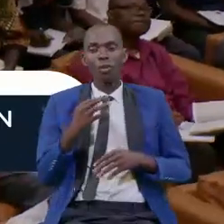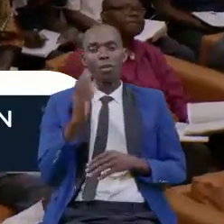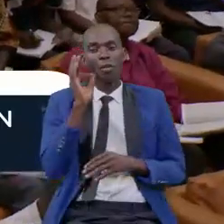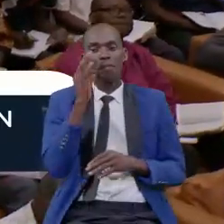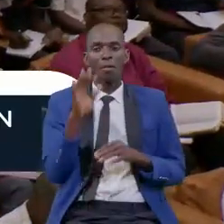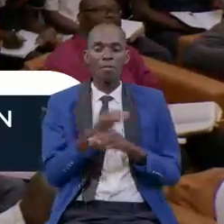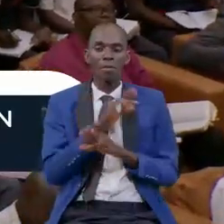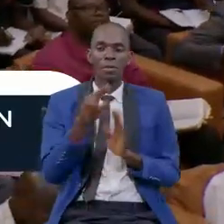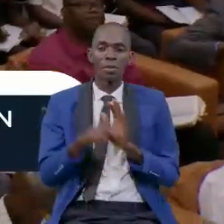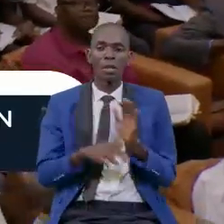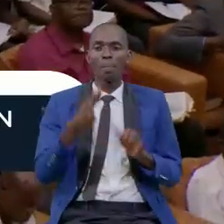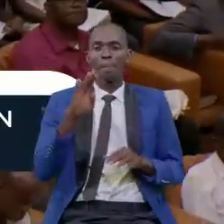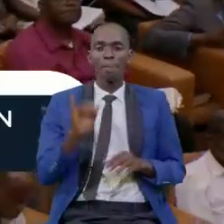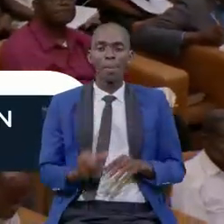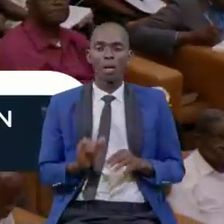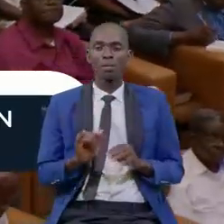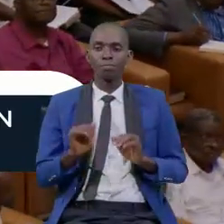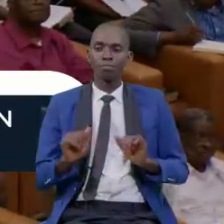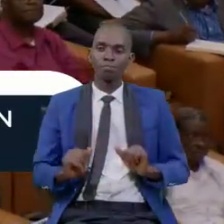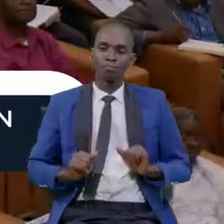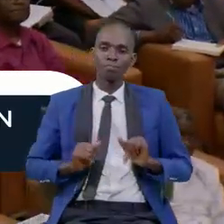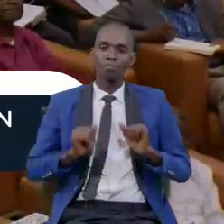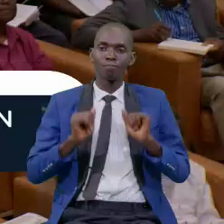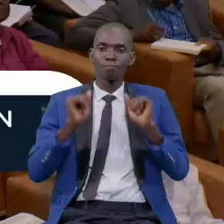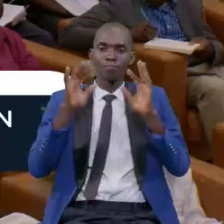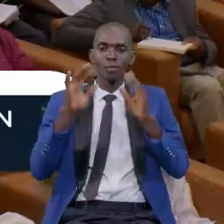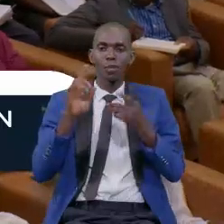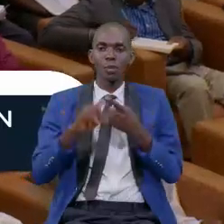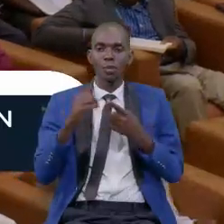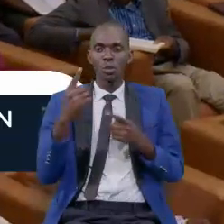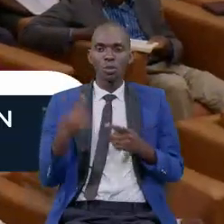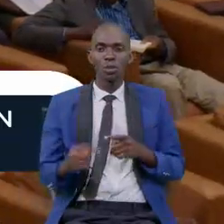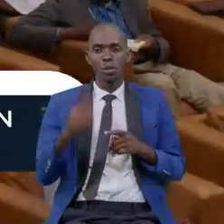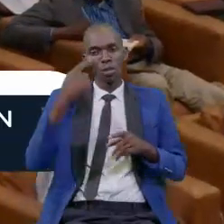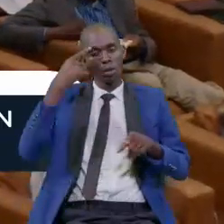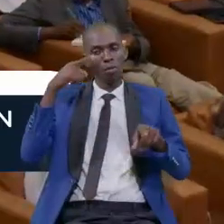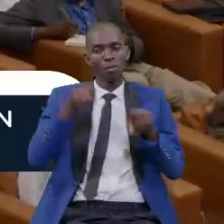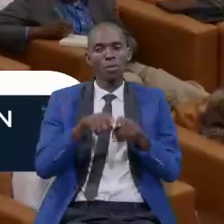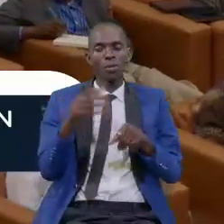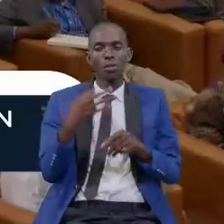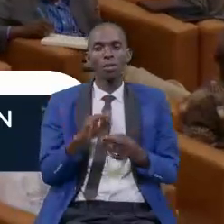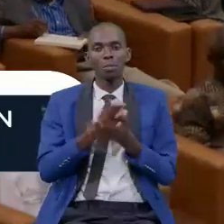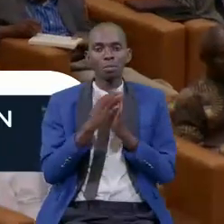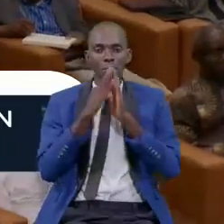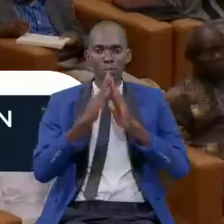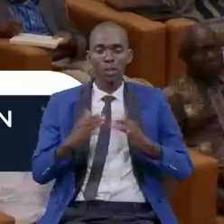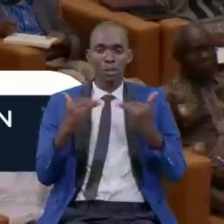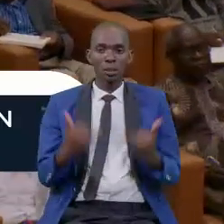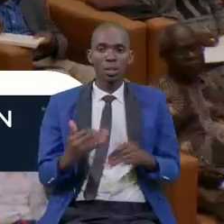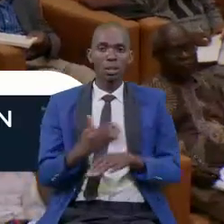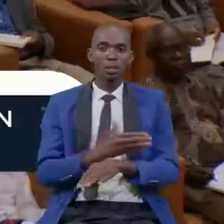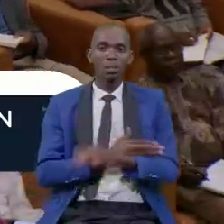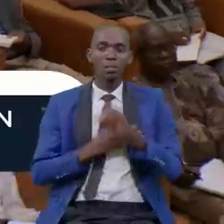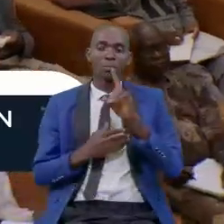fruitfulness by devotion to the covenant of peace. Look at number one.